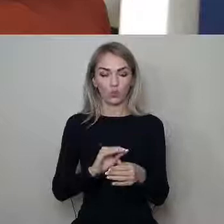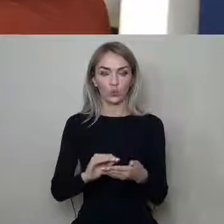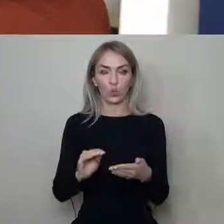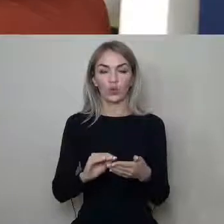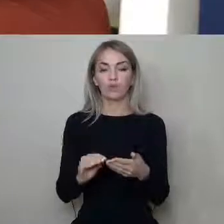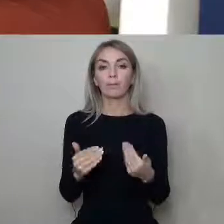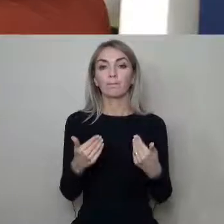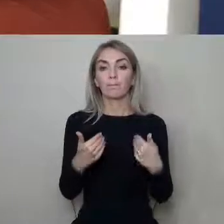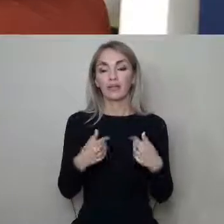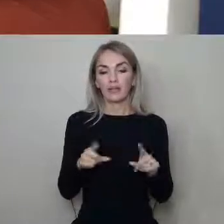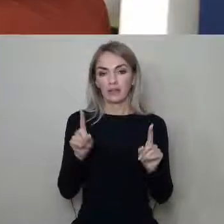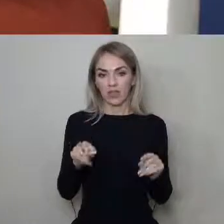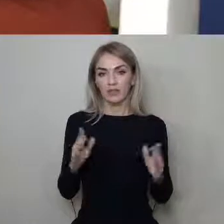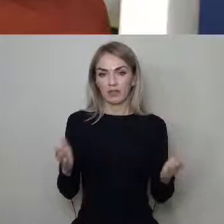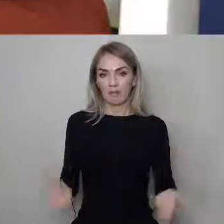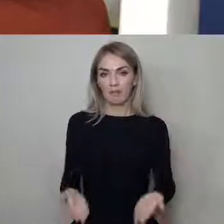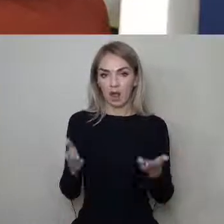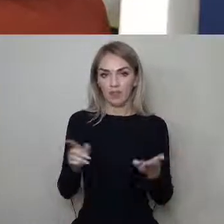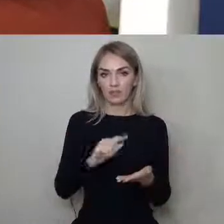all steps